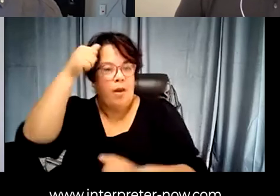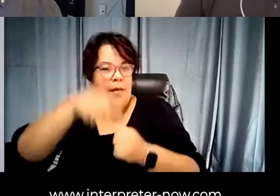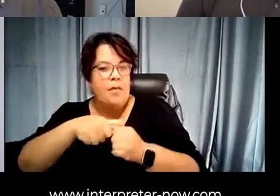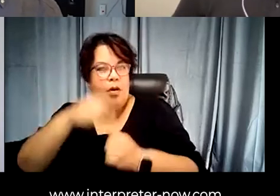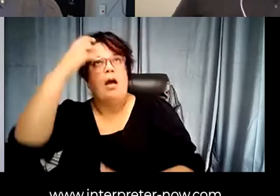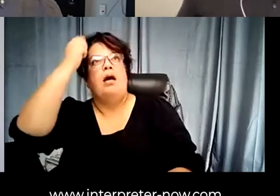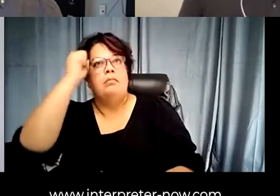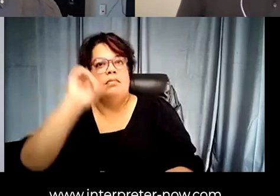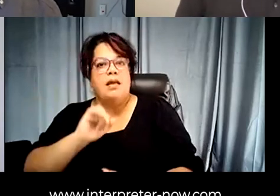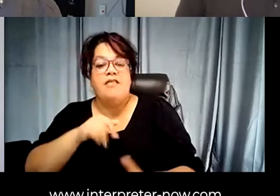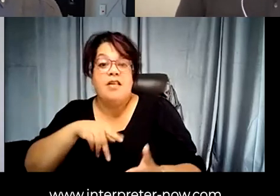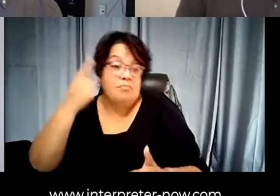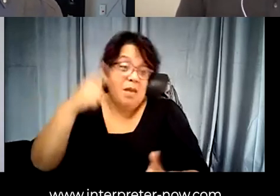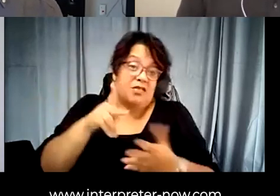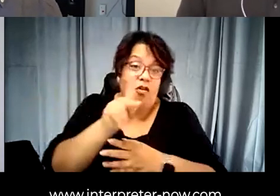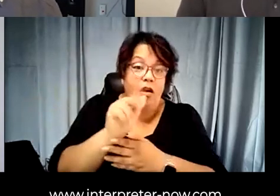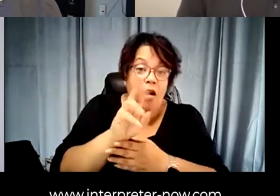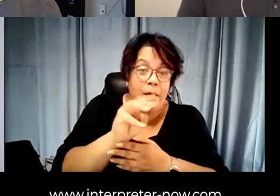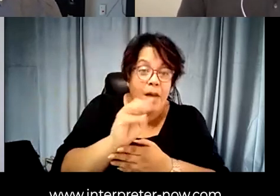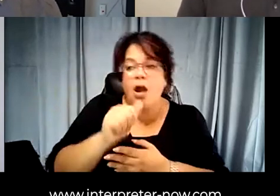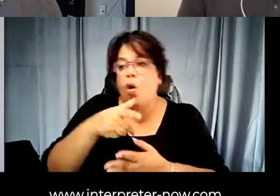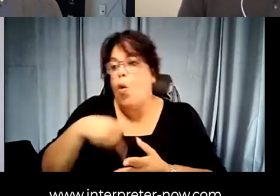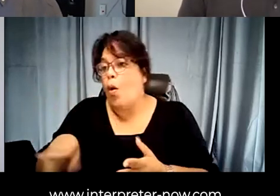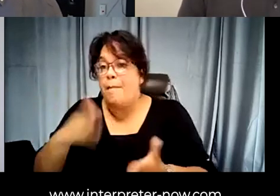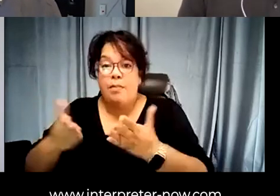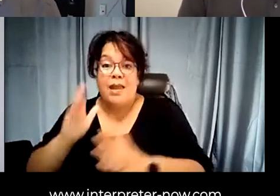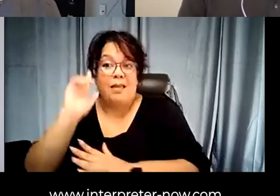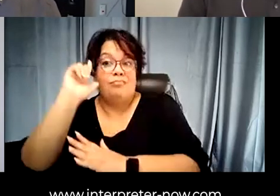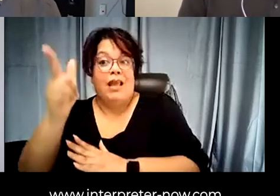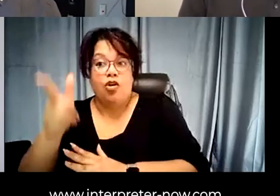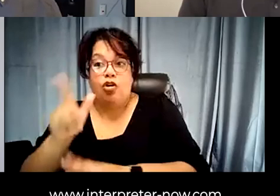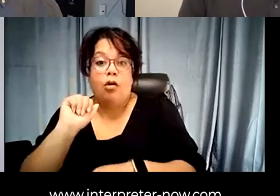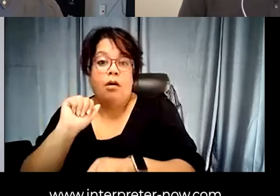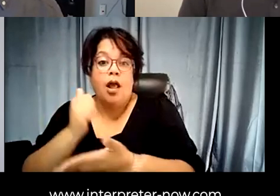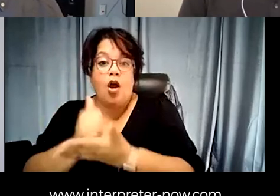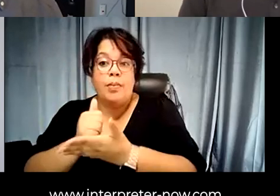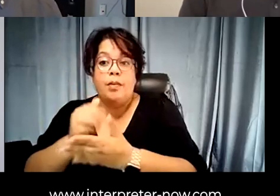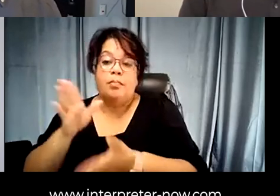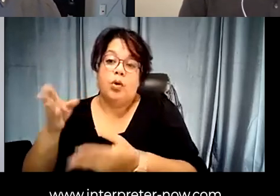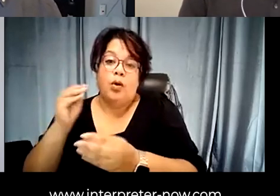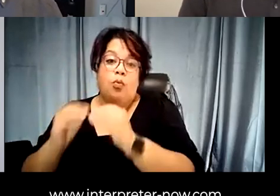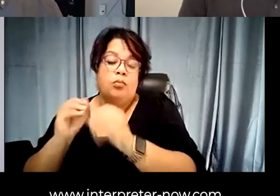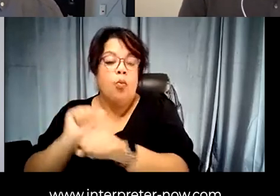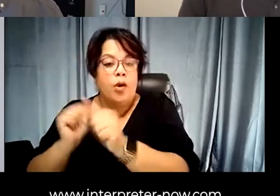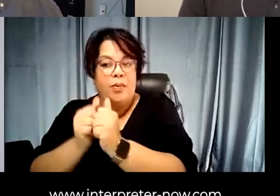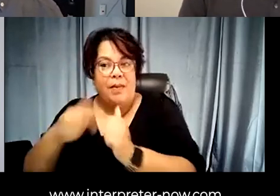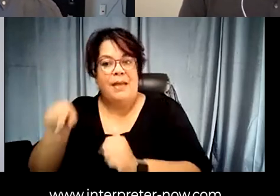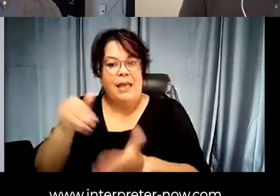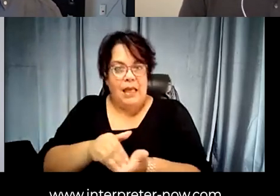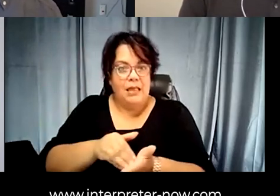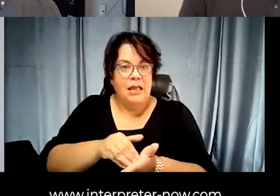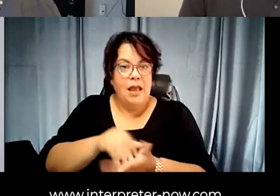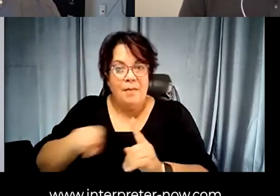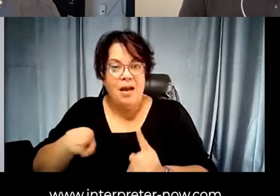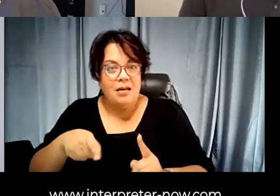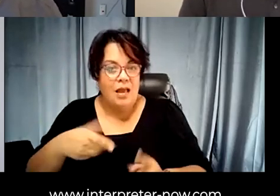just for the chance to potentially work with them again, they will remember you for how you left. And that was the one thing I will say in my experience that I am incredibly